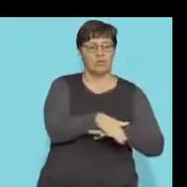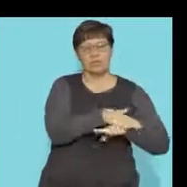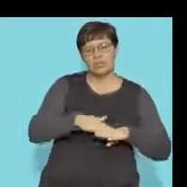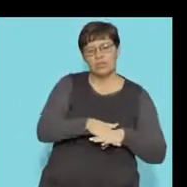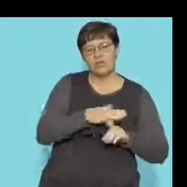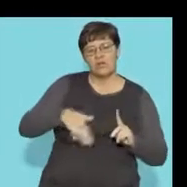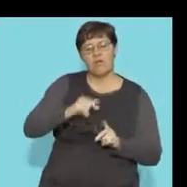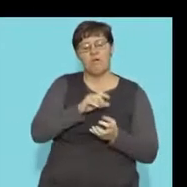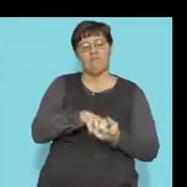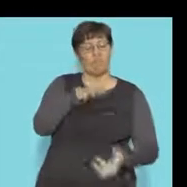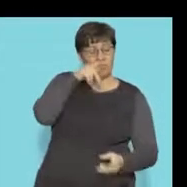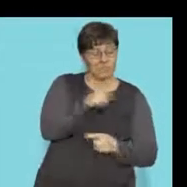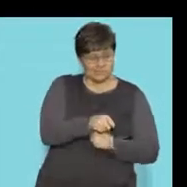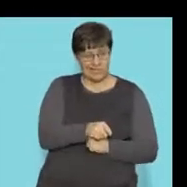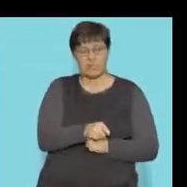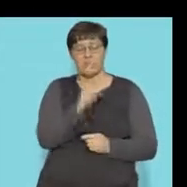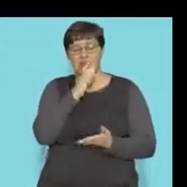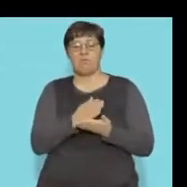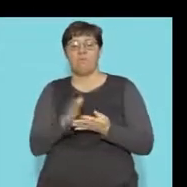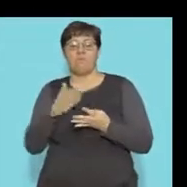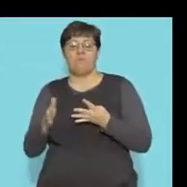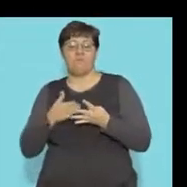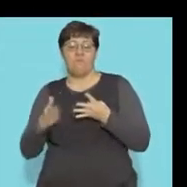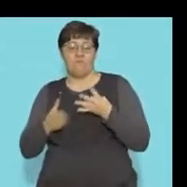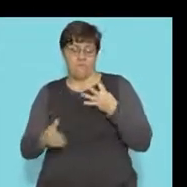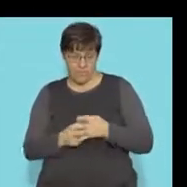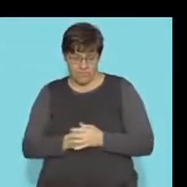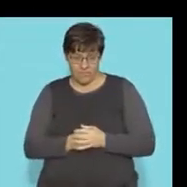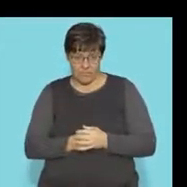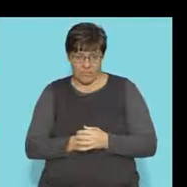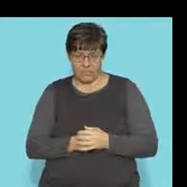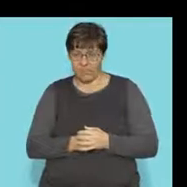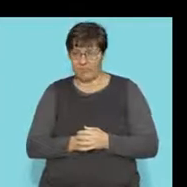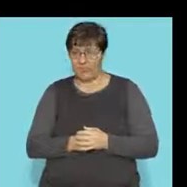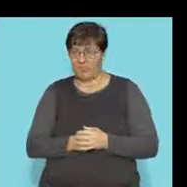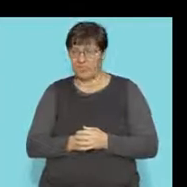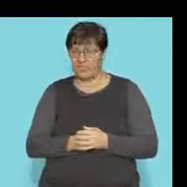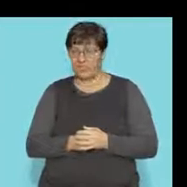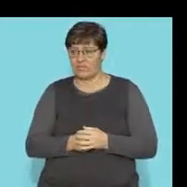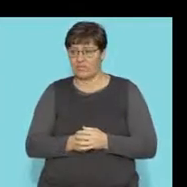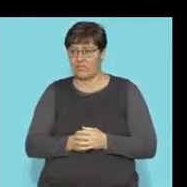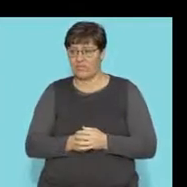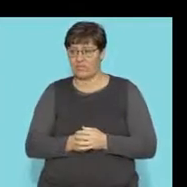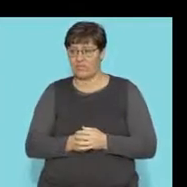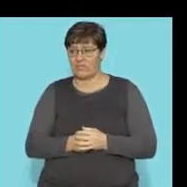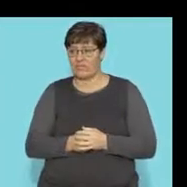areas or volumes have been removed from the whole. Sorry, this is supposed to say from, not form.